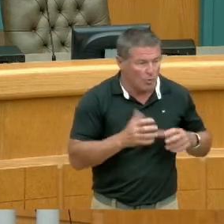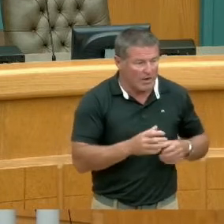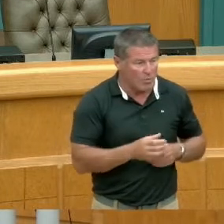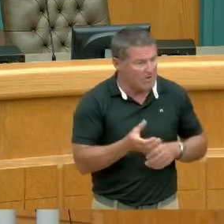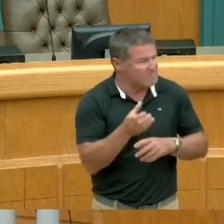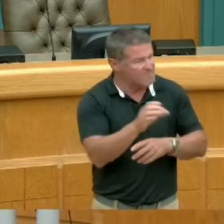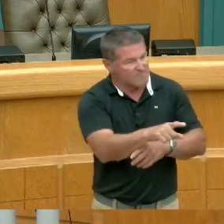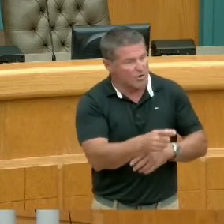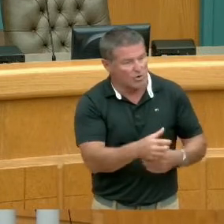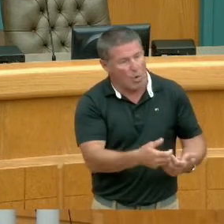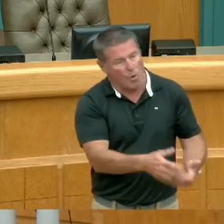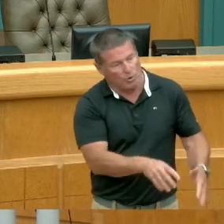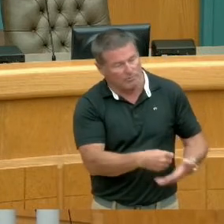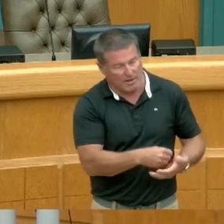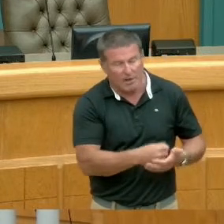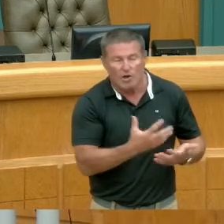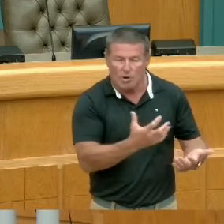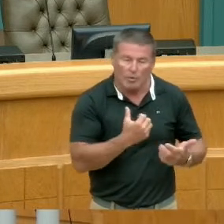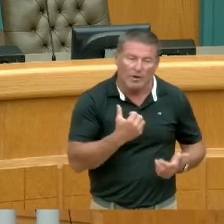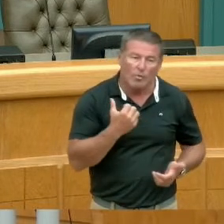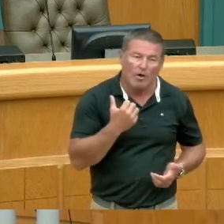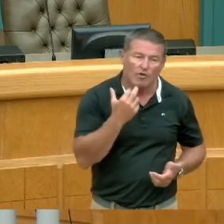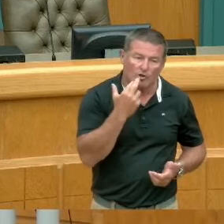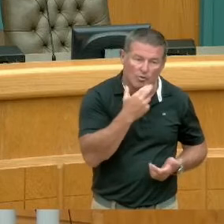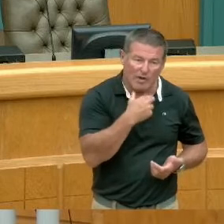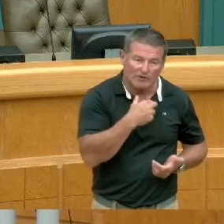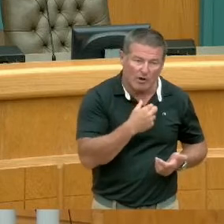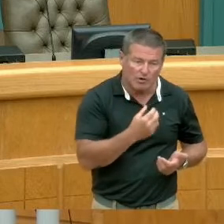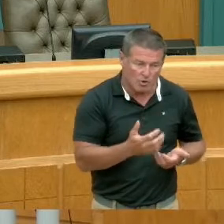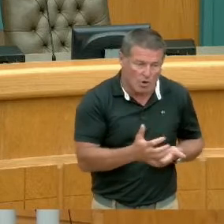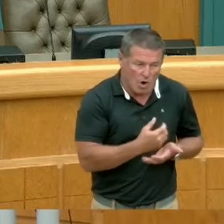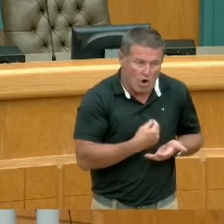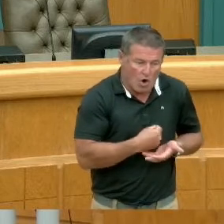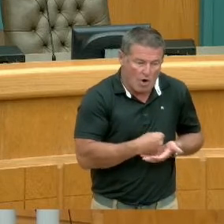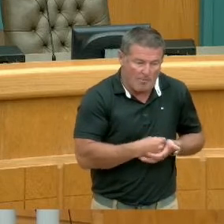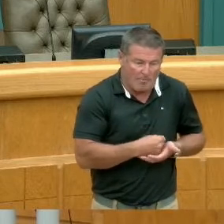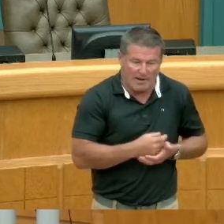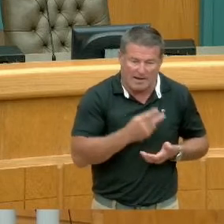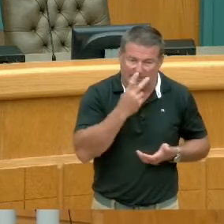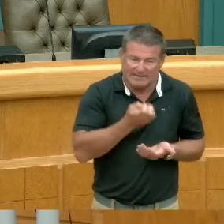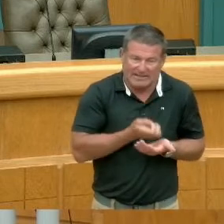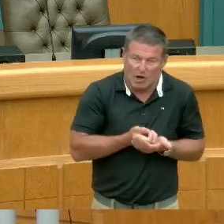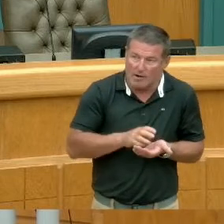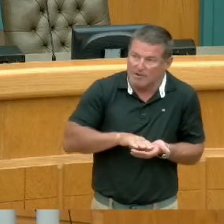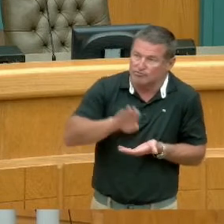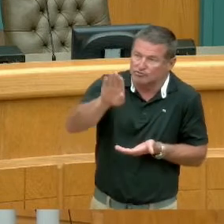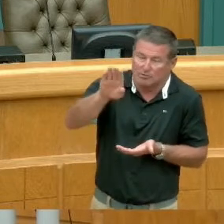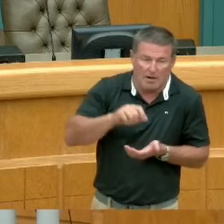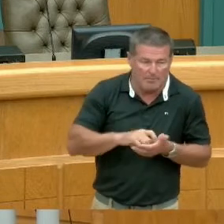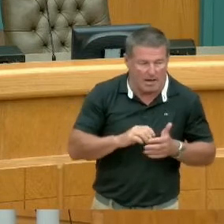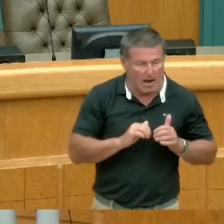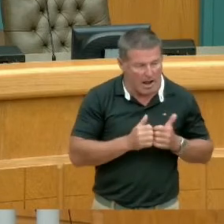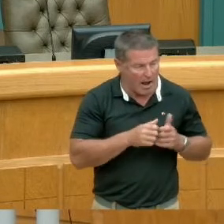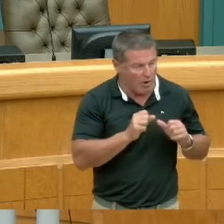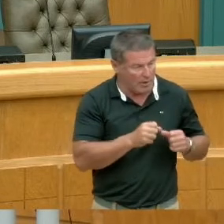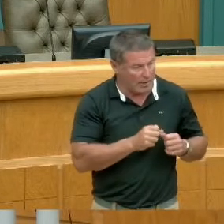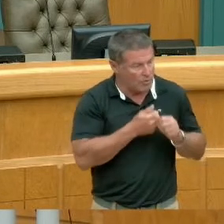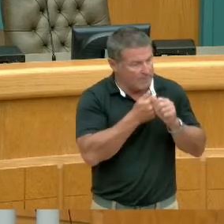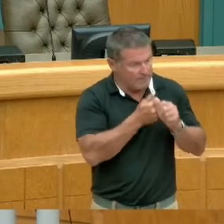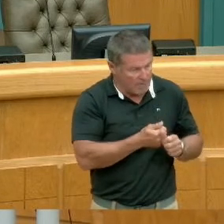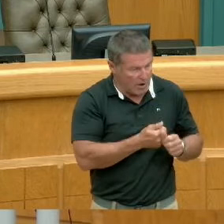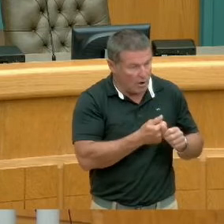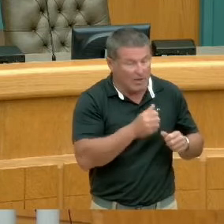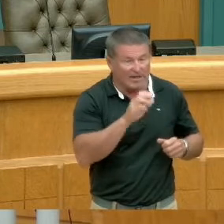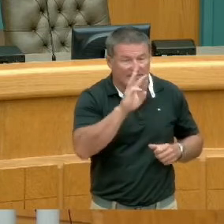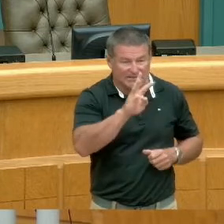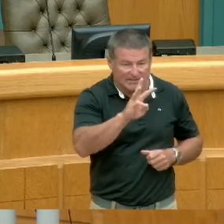want you to continue to make money and see the economy thrive, but we need for you to be creative in how you can do it and still institute the 6-foot social